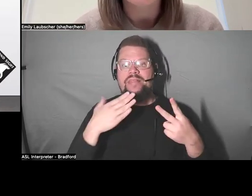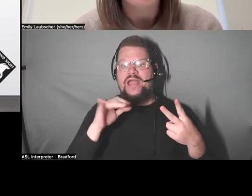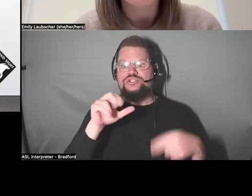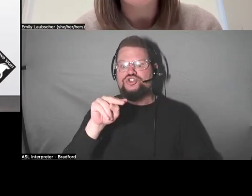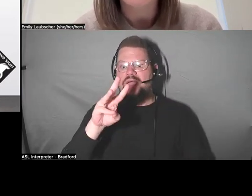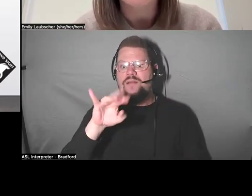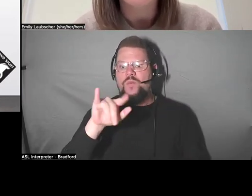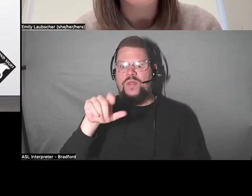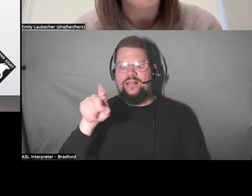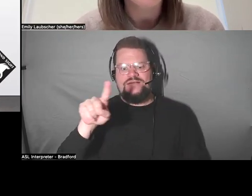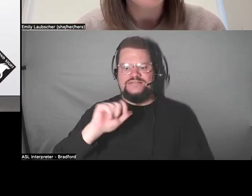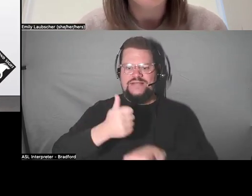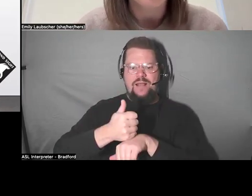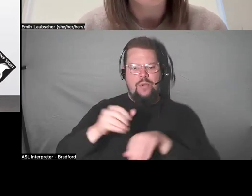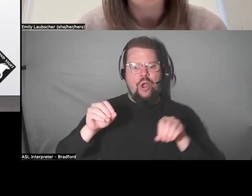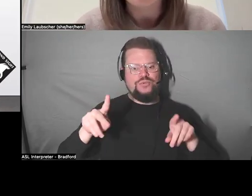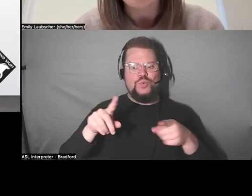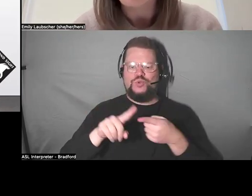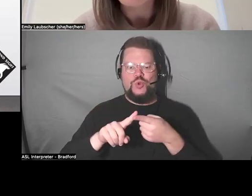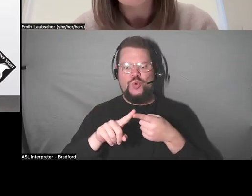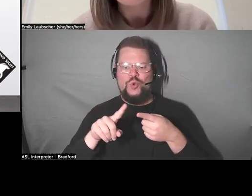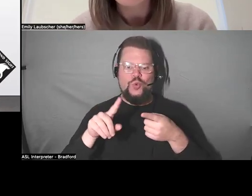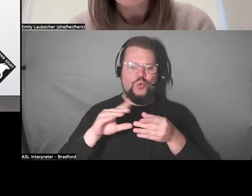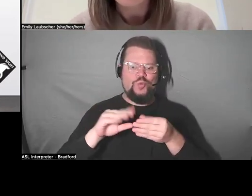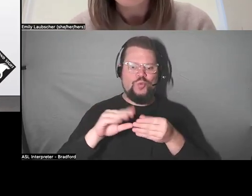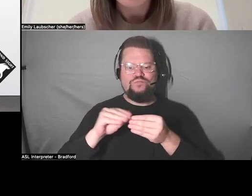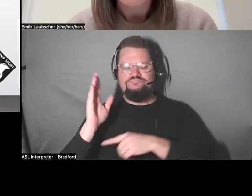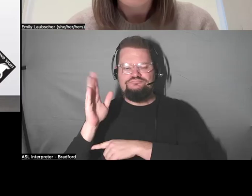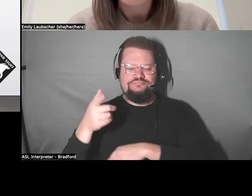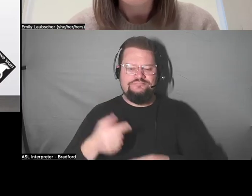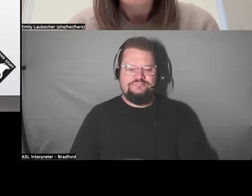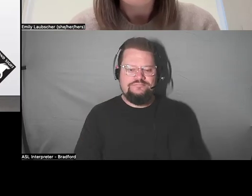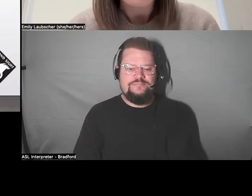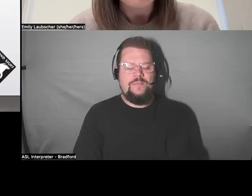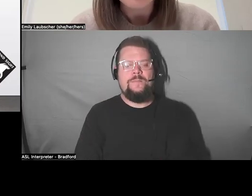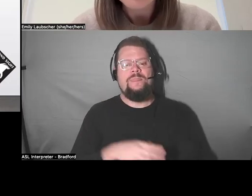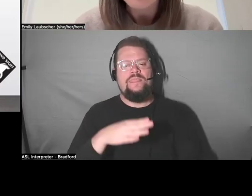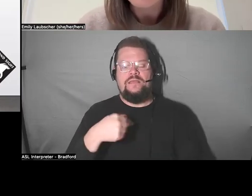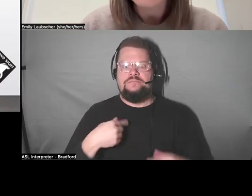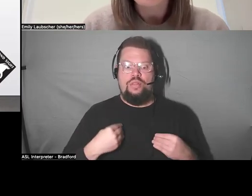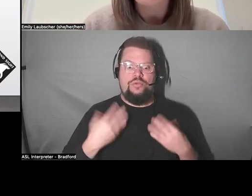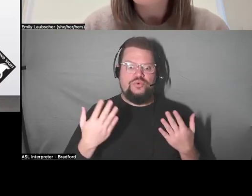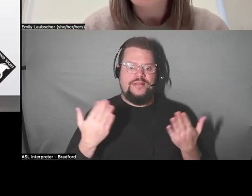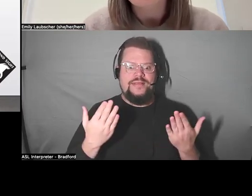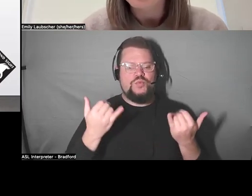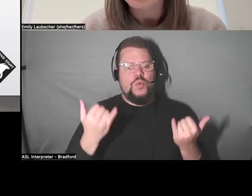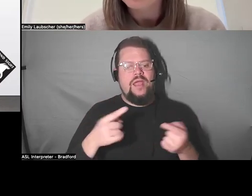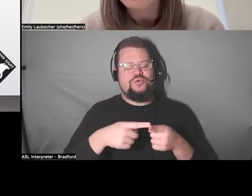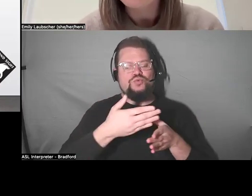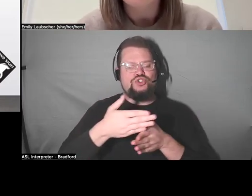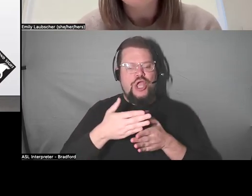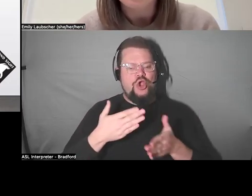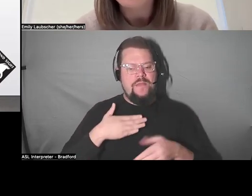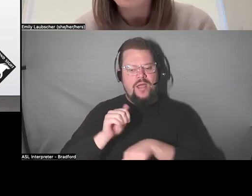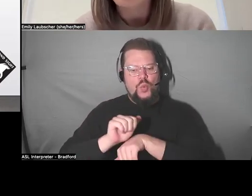setting up this opportunity and for helping me prepare. I'm really thrilled to be here today to share some of my